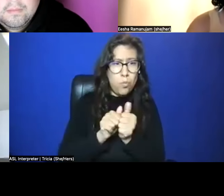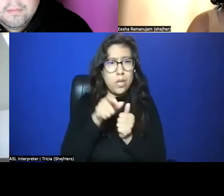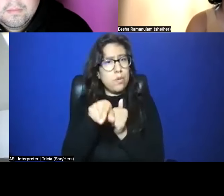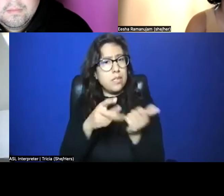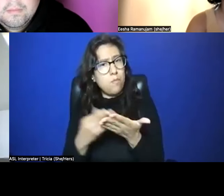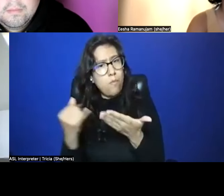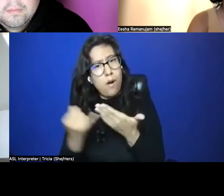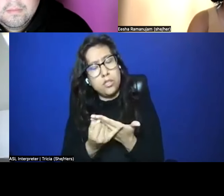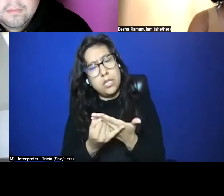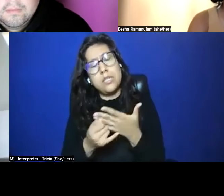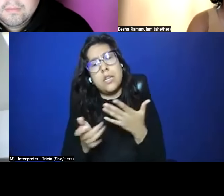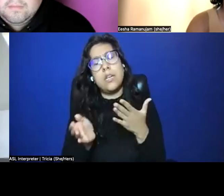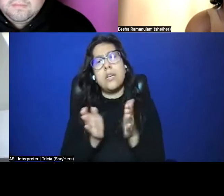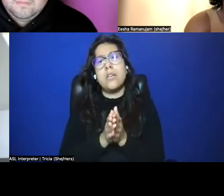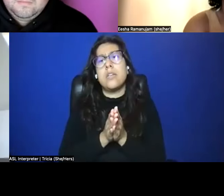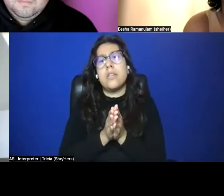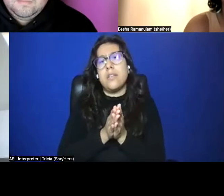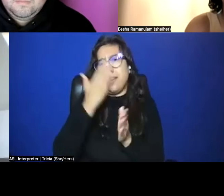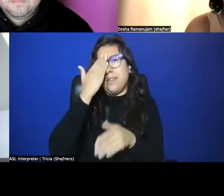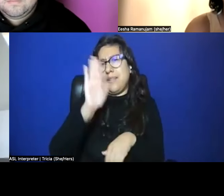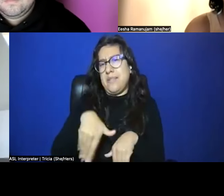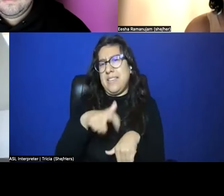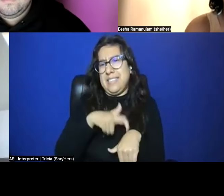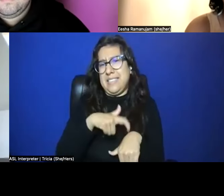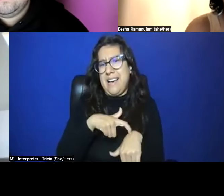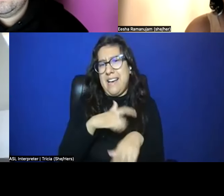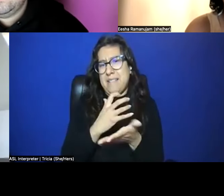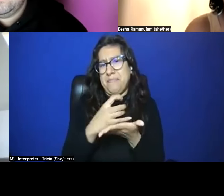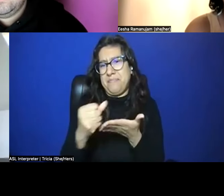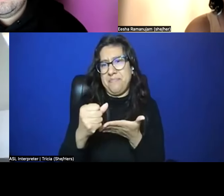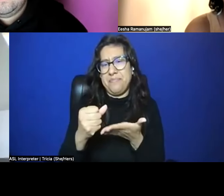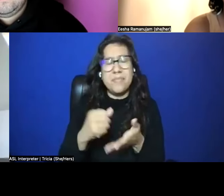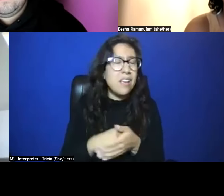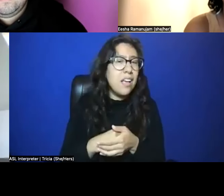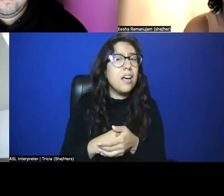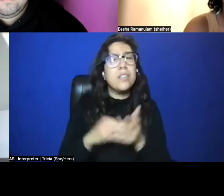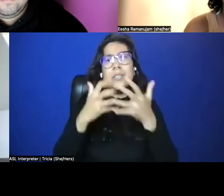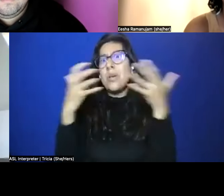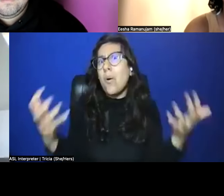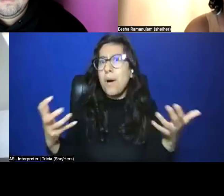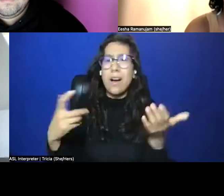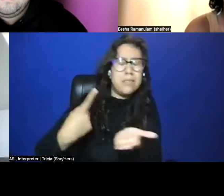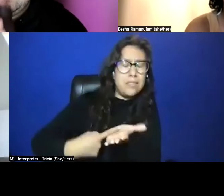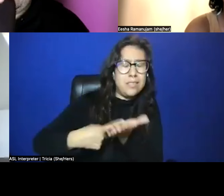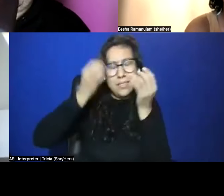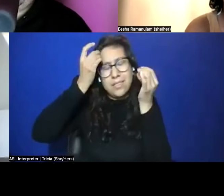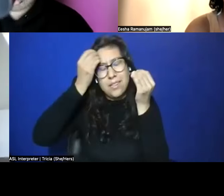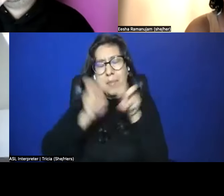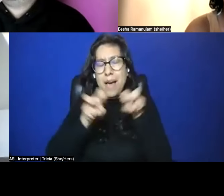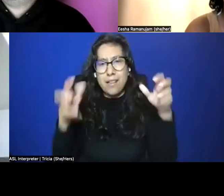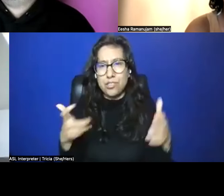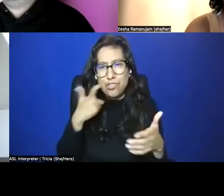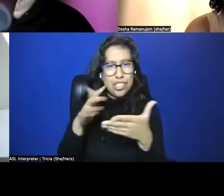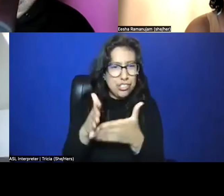project. I know we're sort of strapped for time, and there is so much to sit with what our panelists have shared